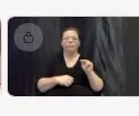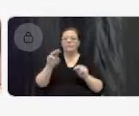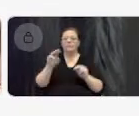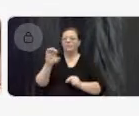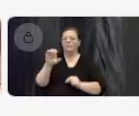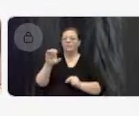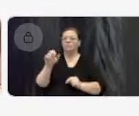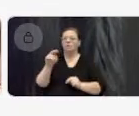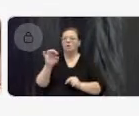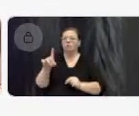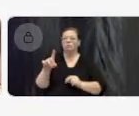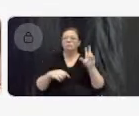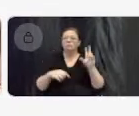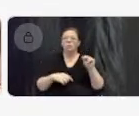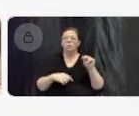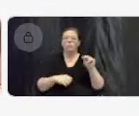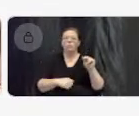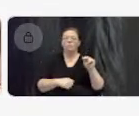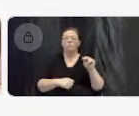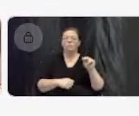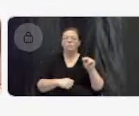McDonald? No.